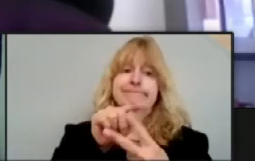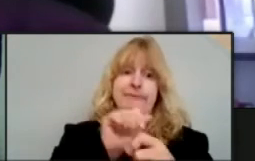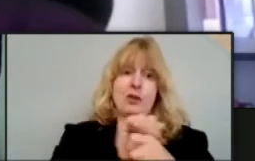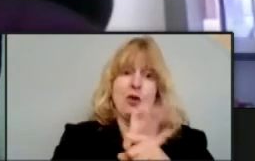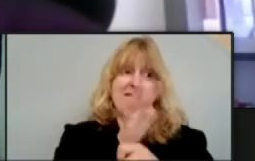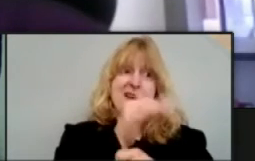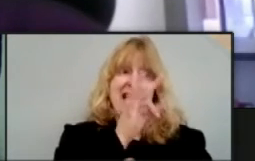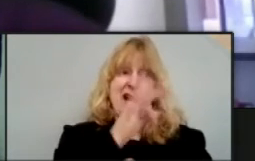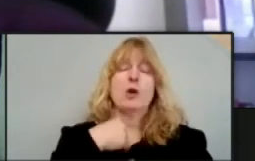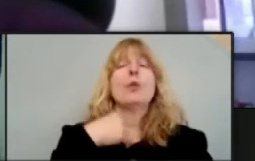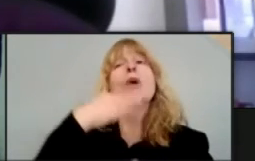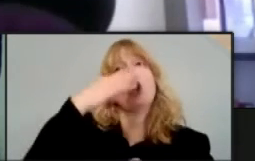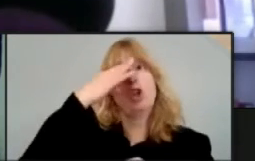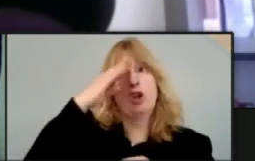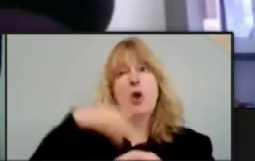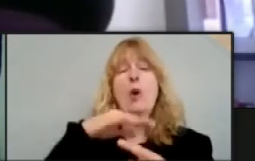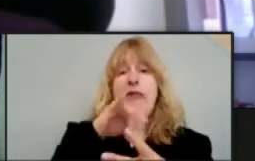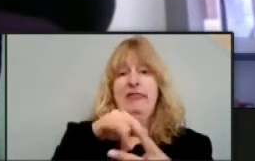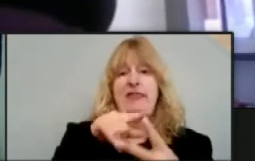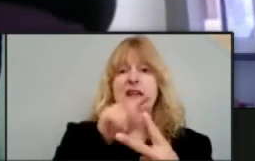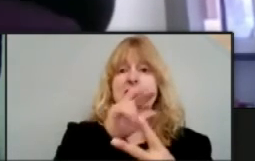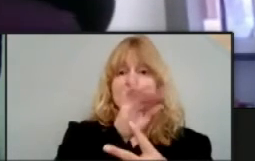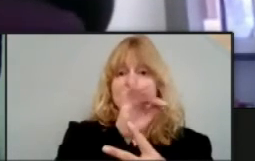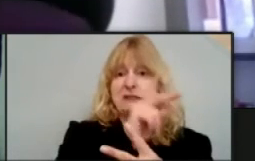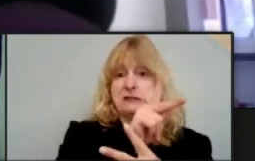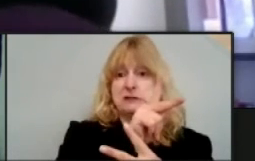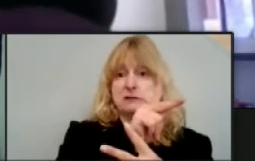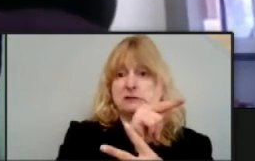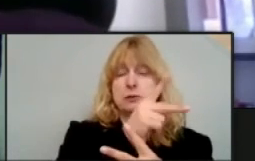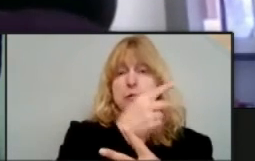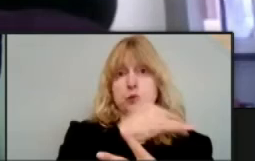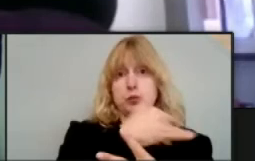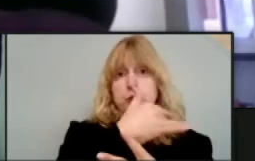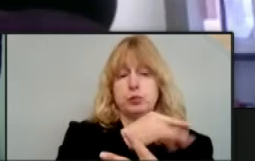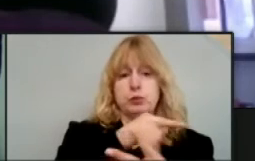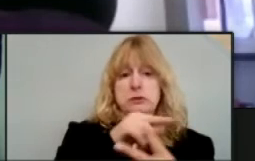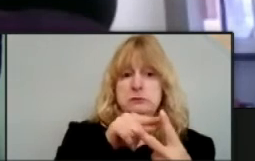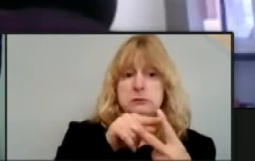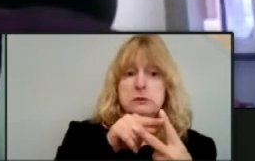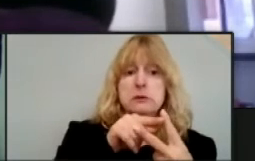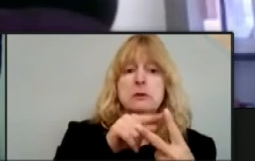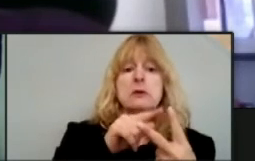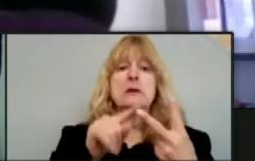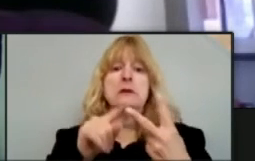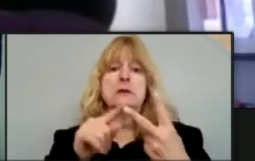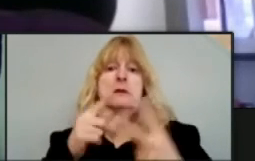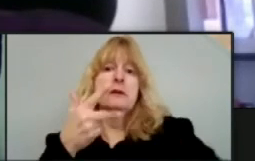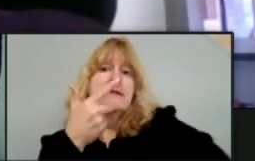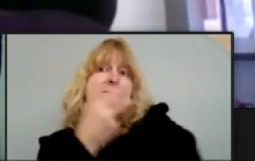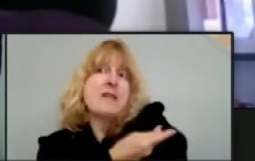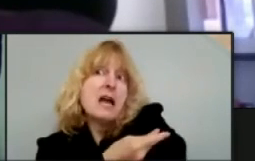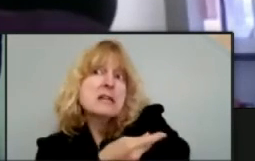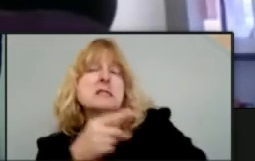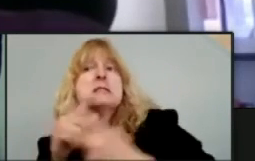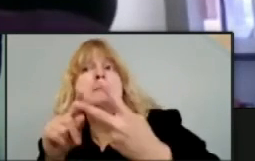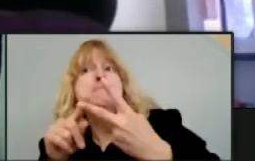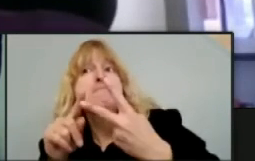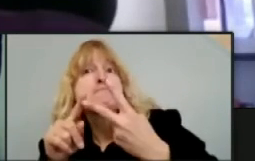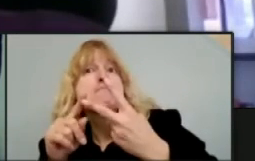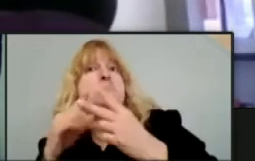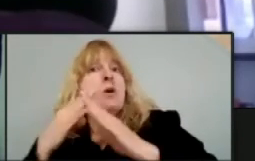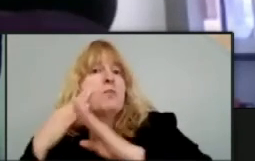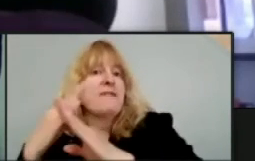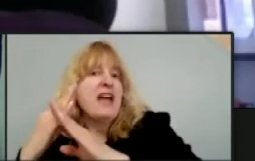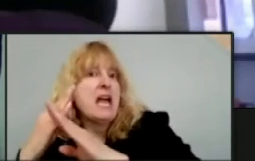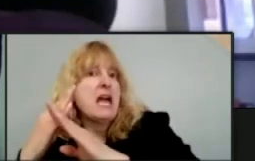that the vaccines are something that are part of the toolkit, along with the preventions, which we have not used very well. We've got to step that